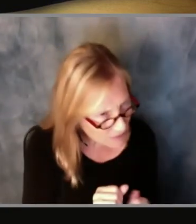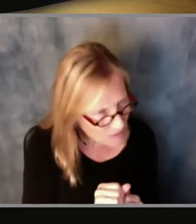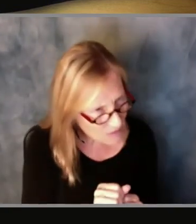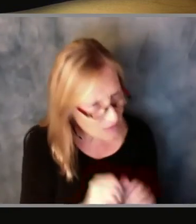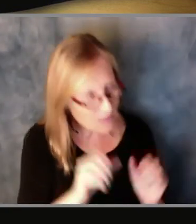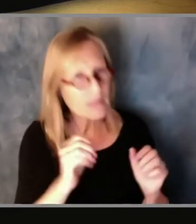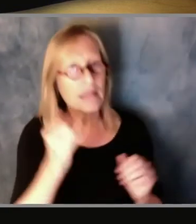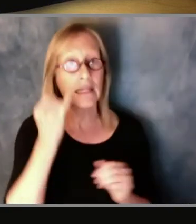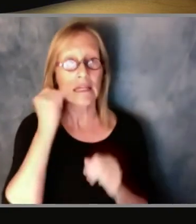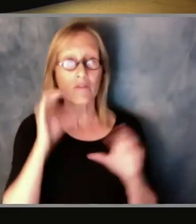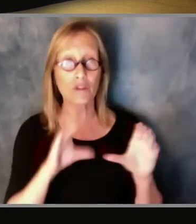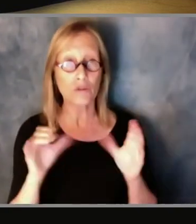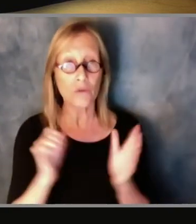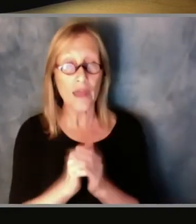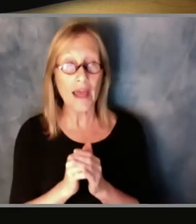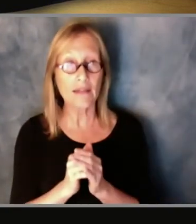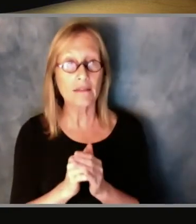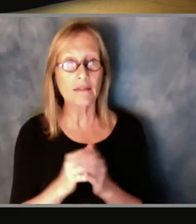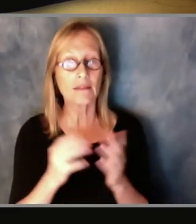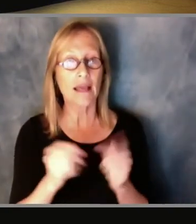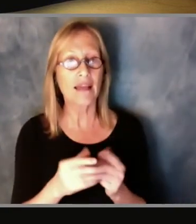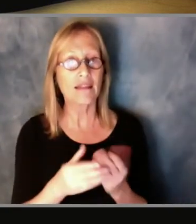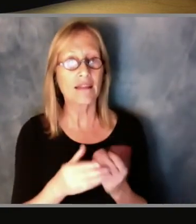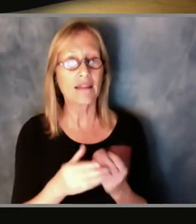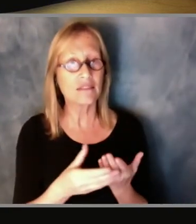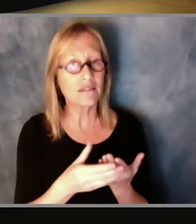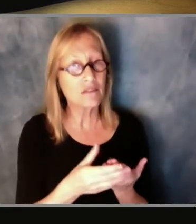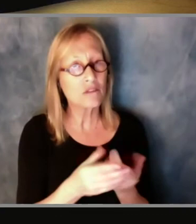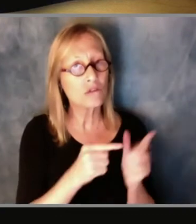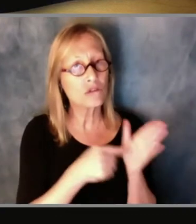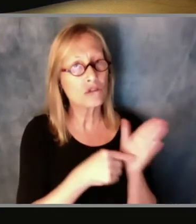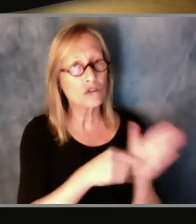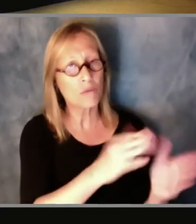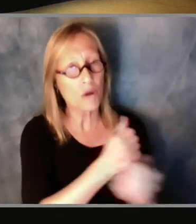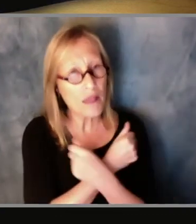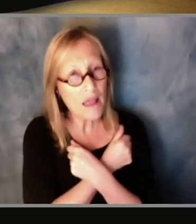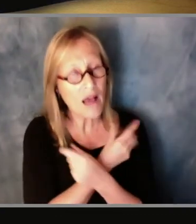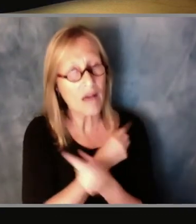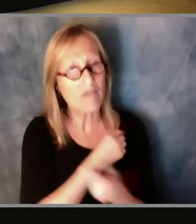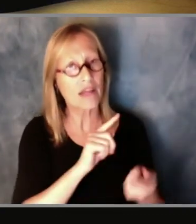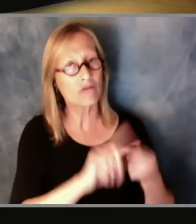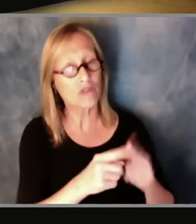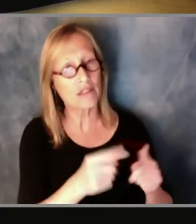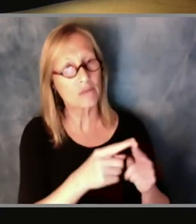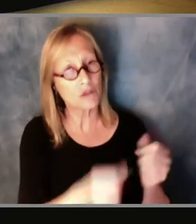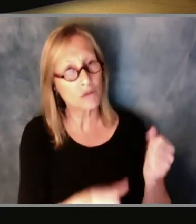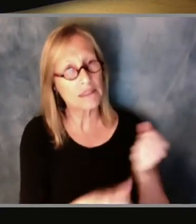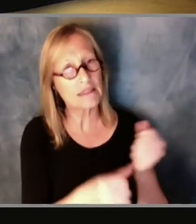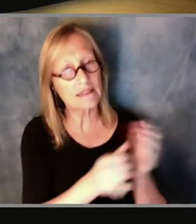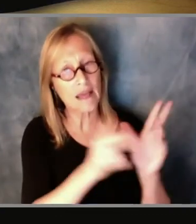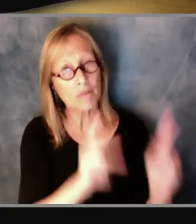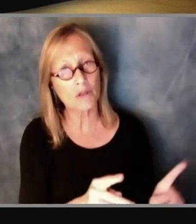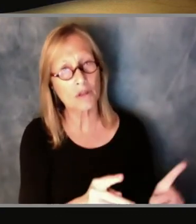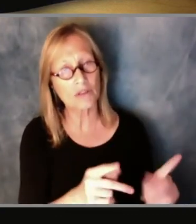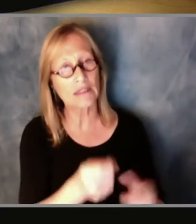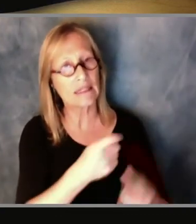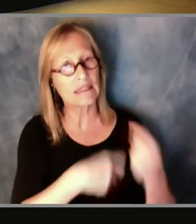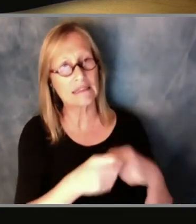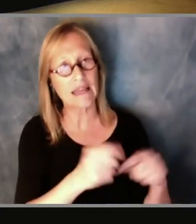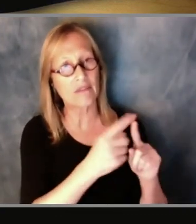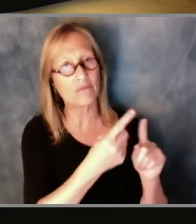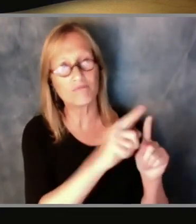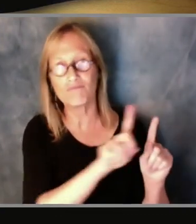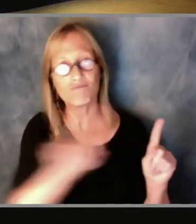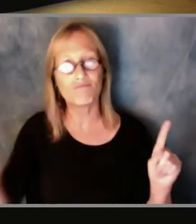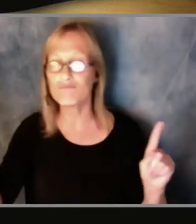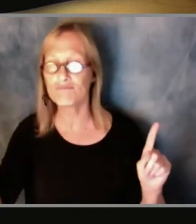that and extend your hand in love and friendship to assist that person instead of walking away?